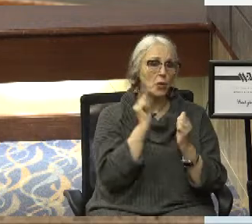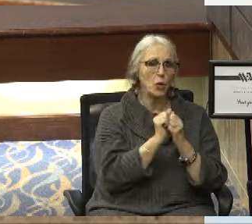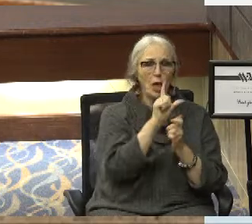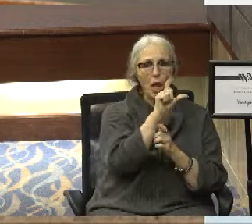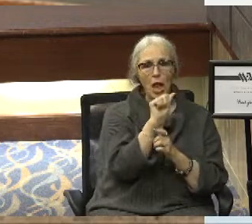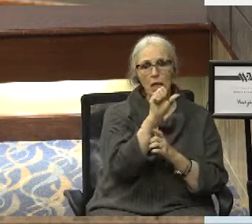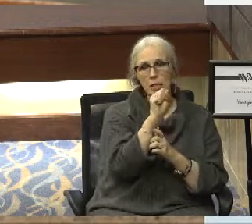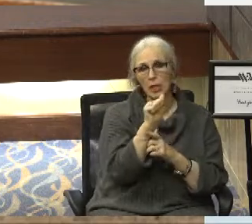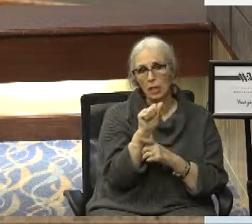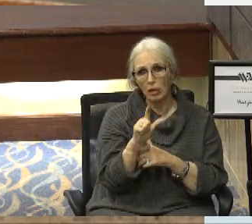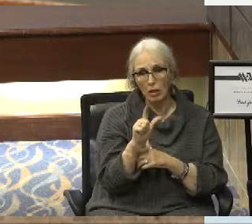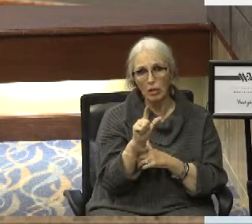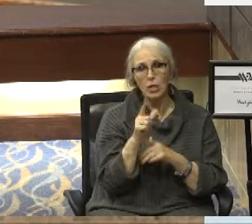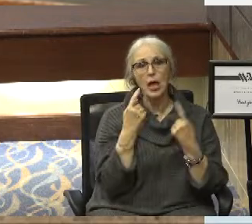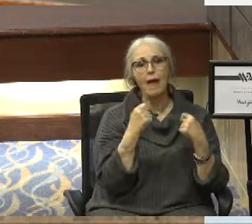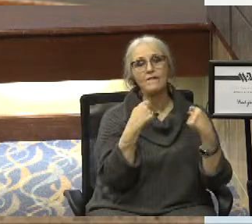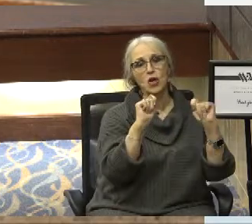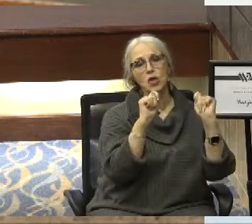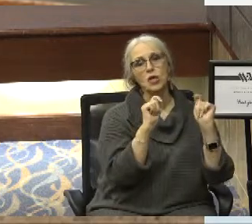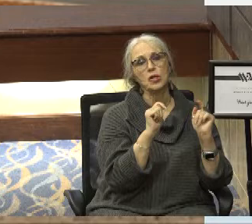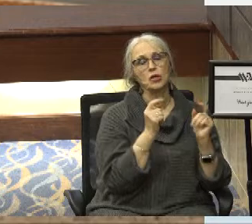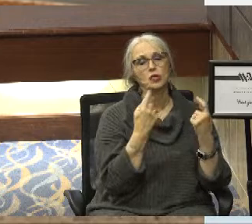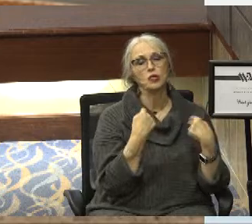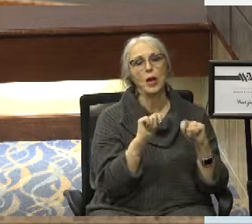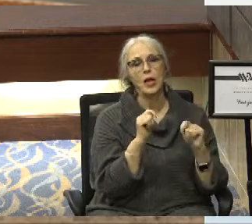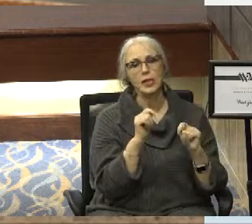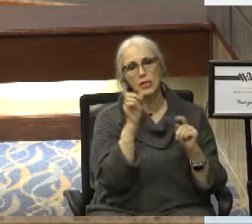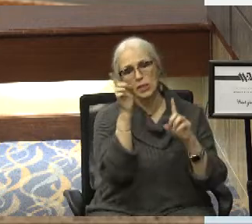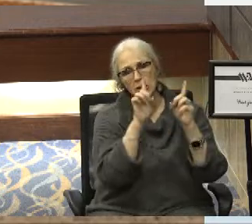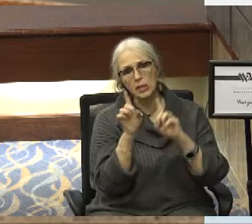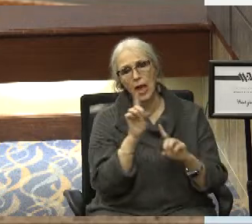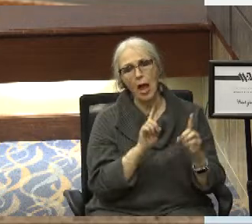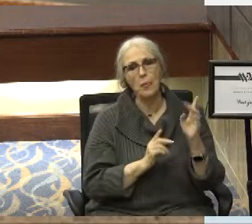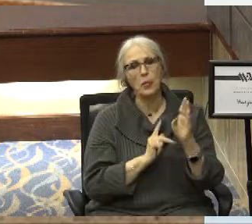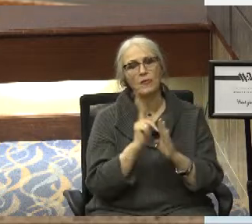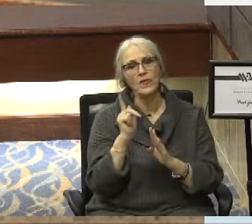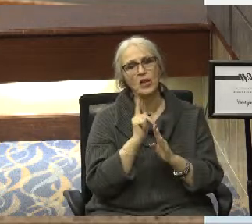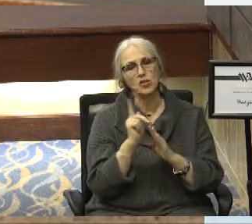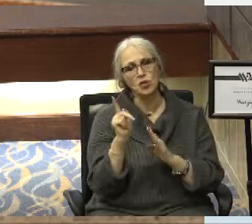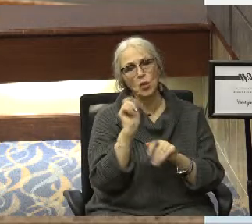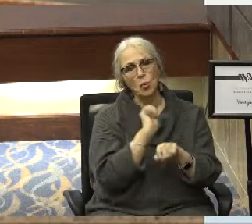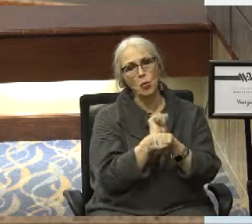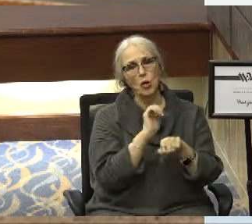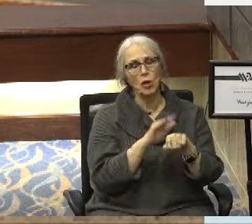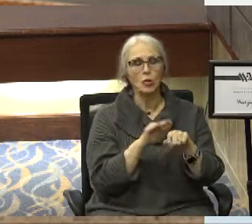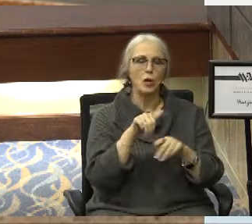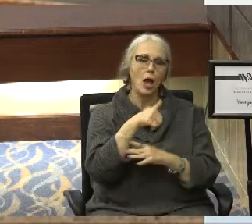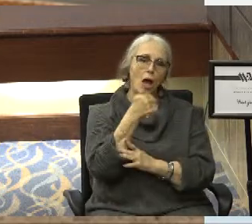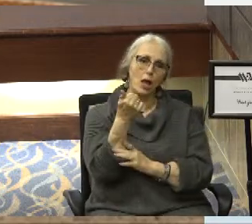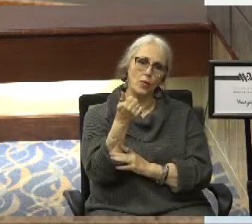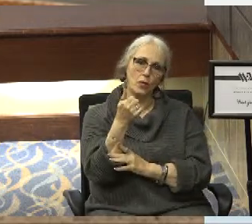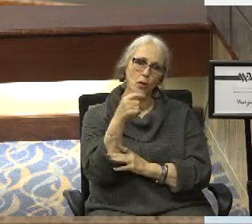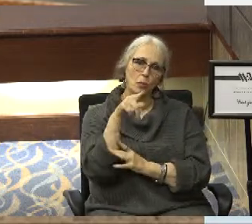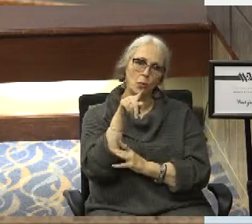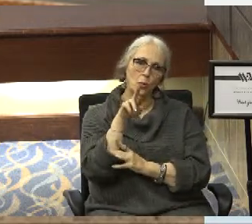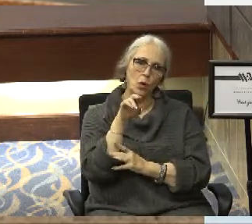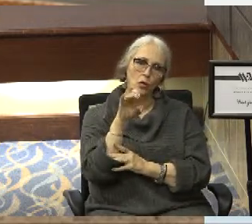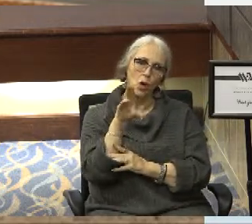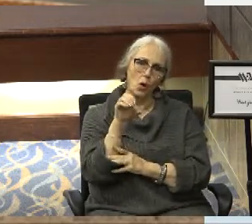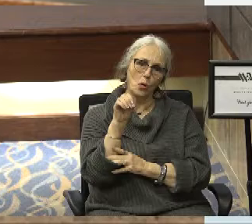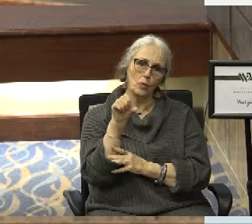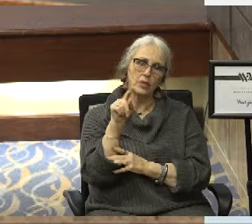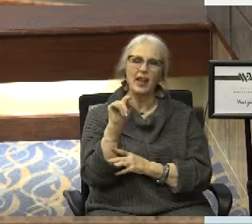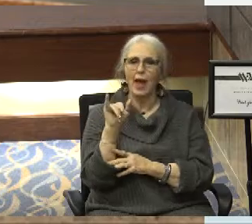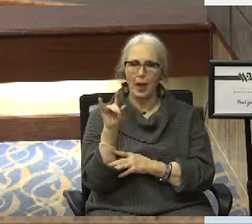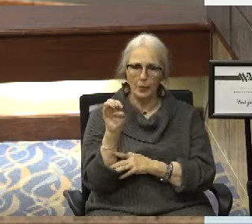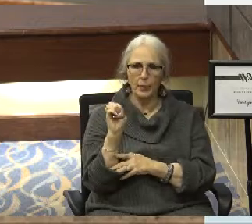LaSalle corridor efforts. They're actually the design professionals that worked on some of the prototypes and concept for the LaSalle